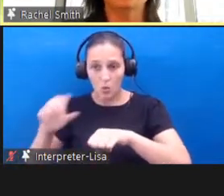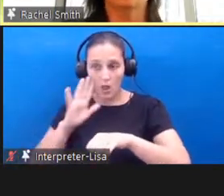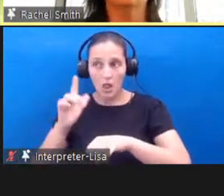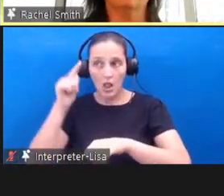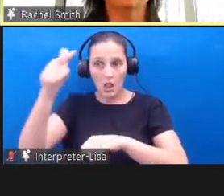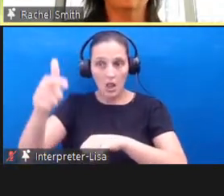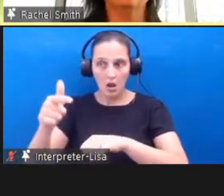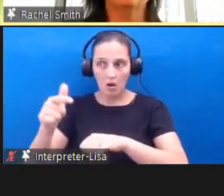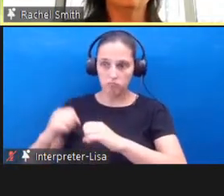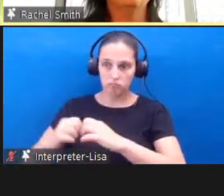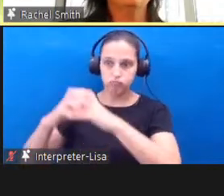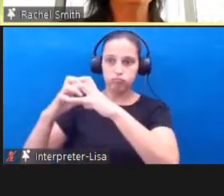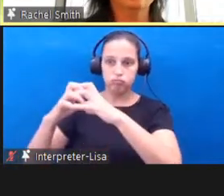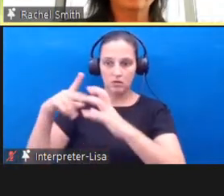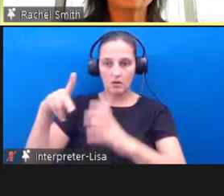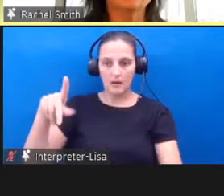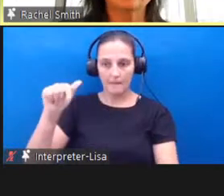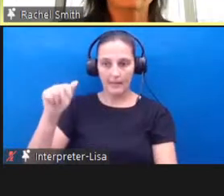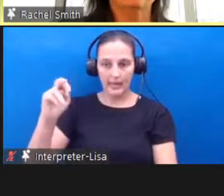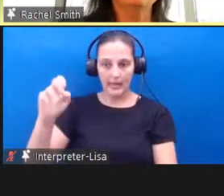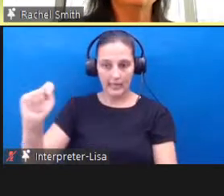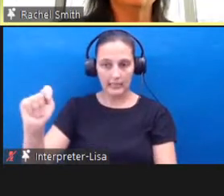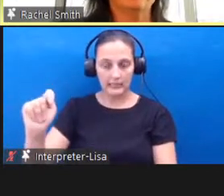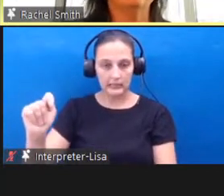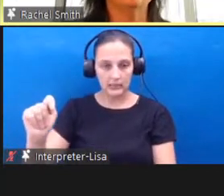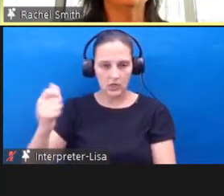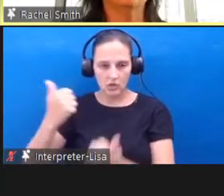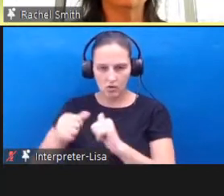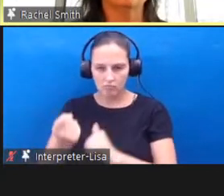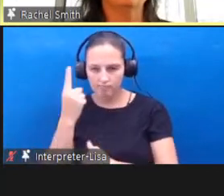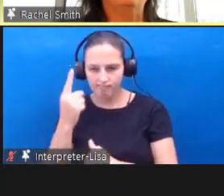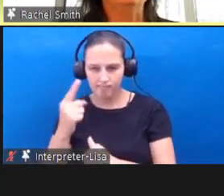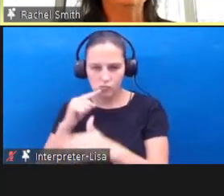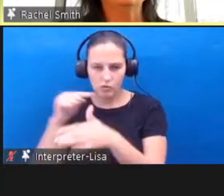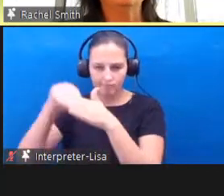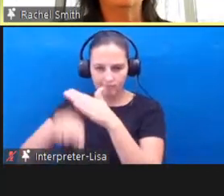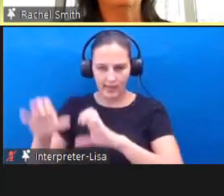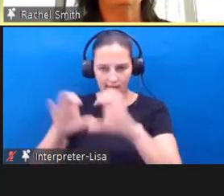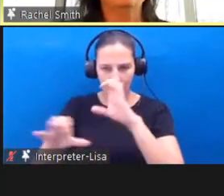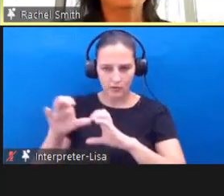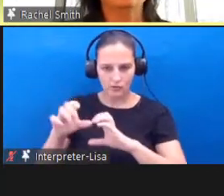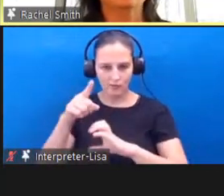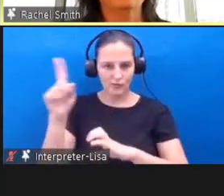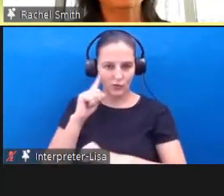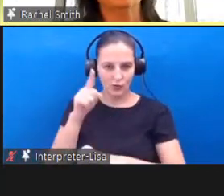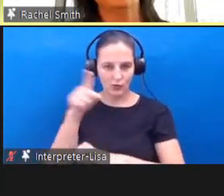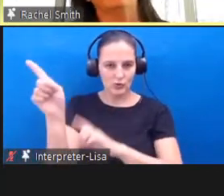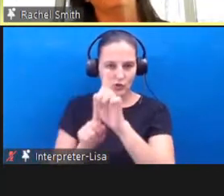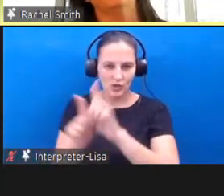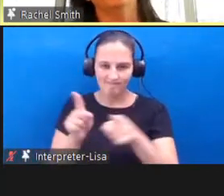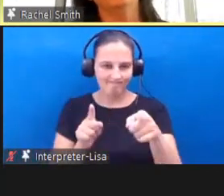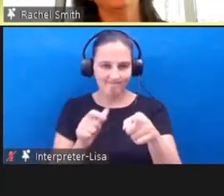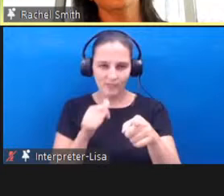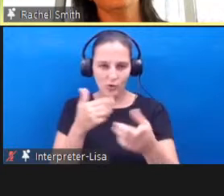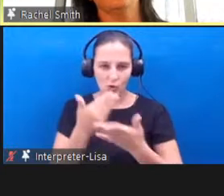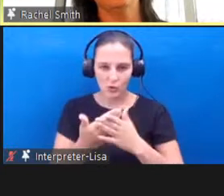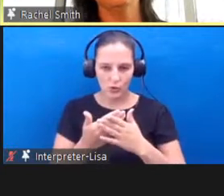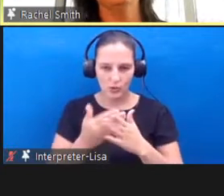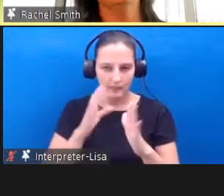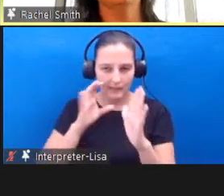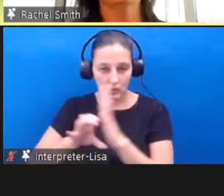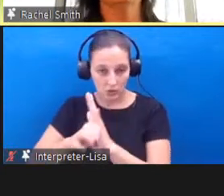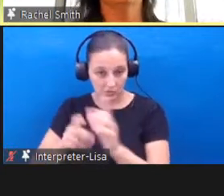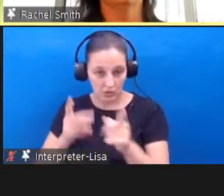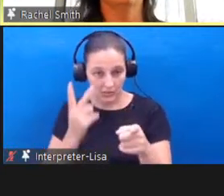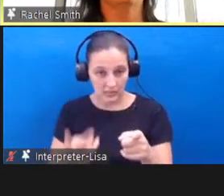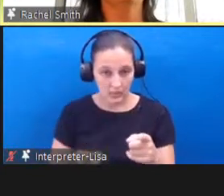we think most stars have planets, and try to understand the chemistry around these stars. This is probably not as good a picture, but if you look closely, you might see